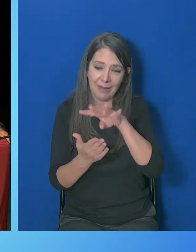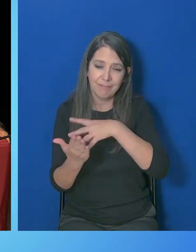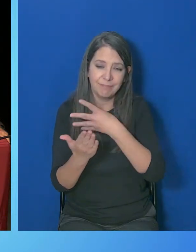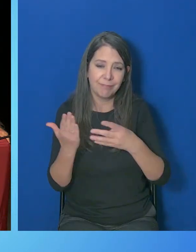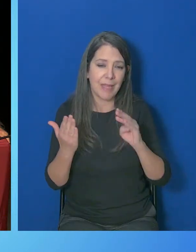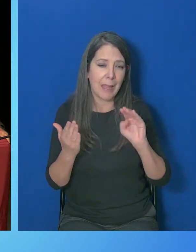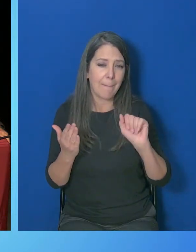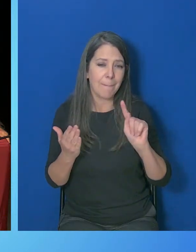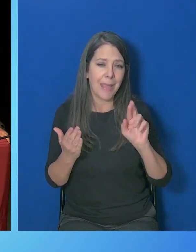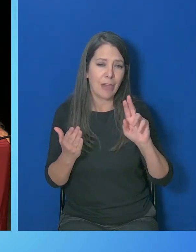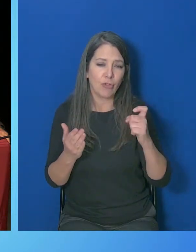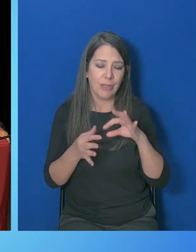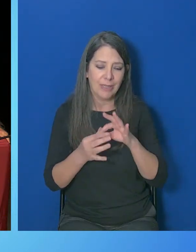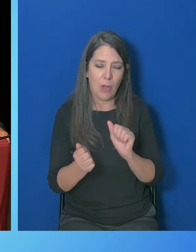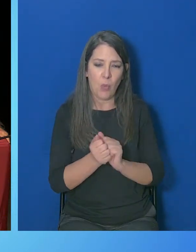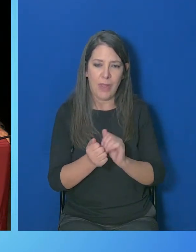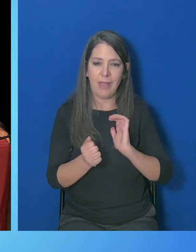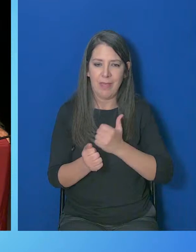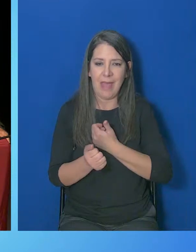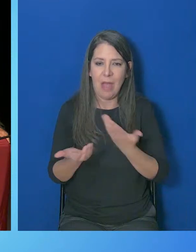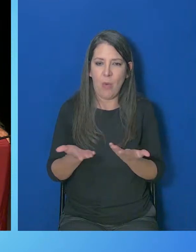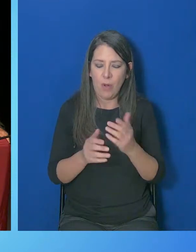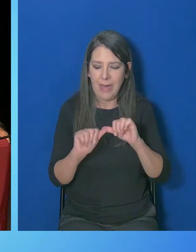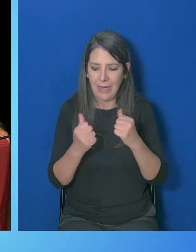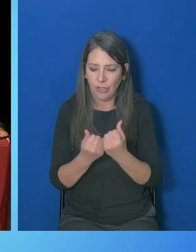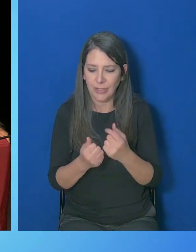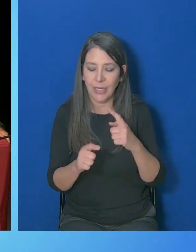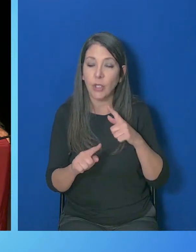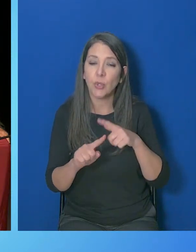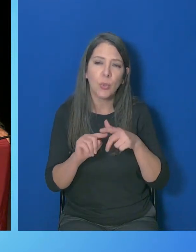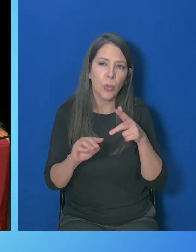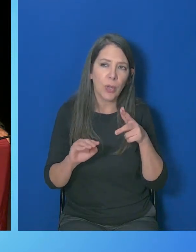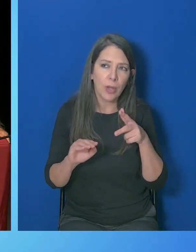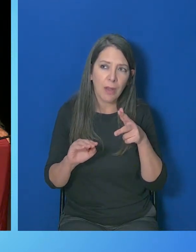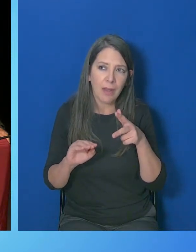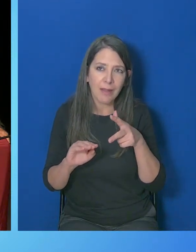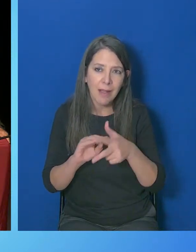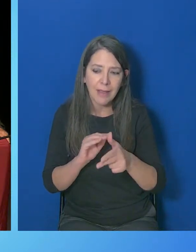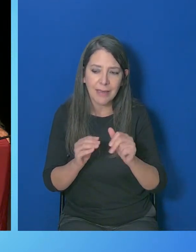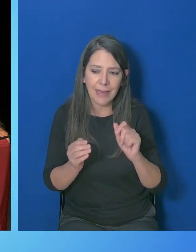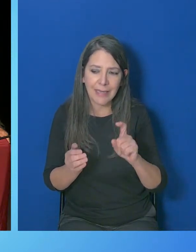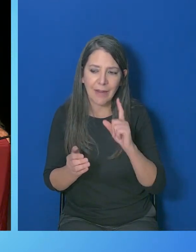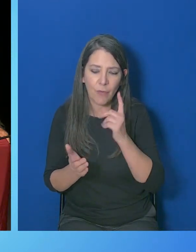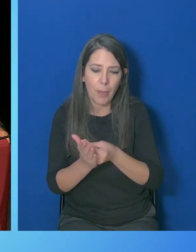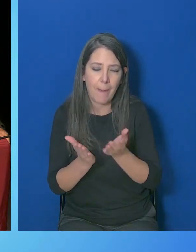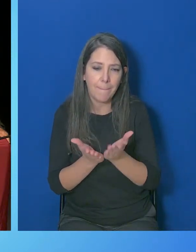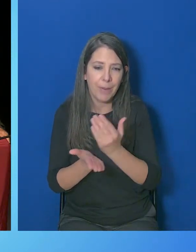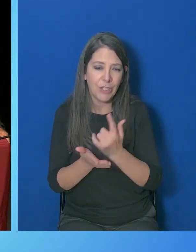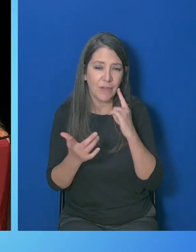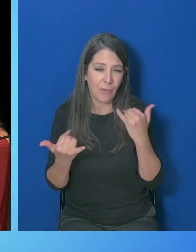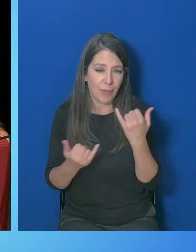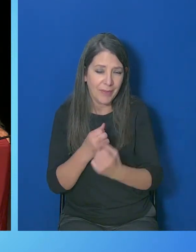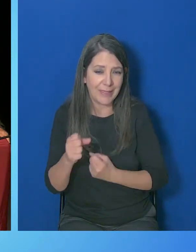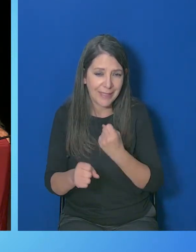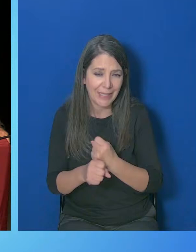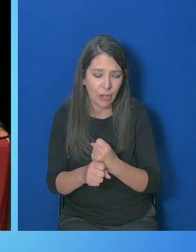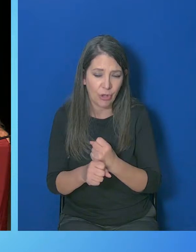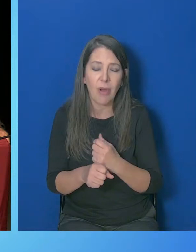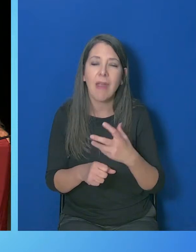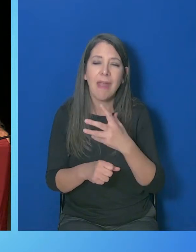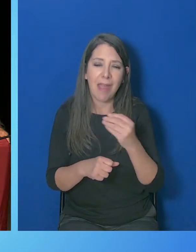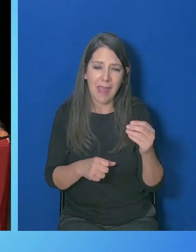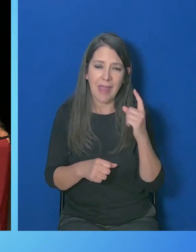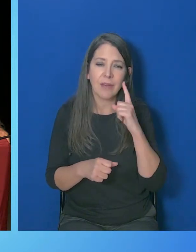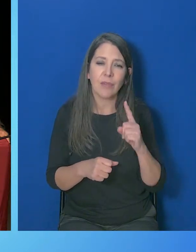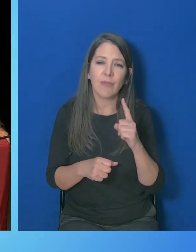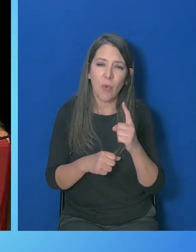resources as we focus on finding ways to cut and balance the agency's budget for this year and the